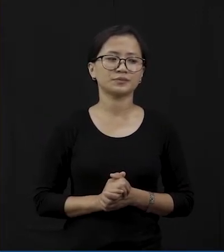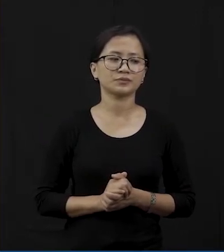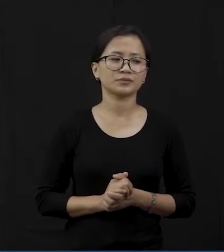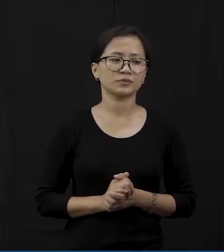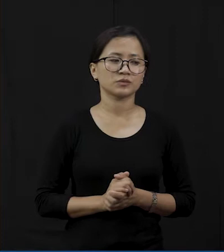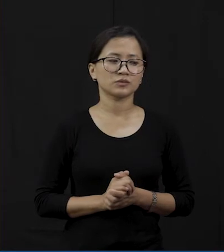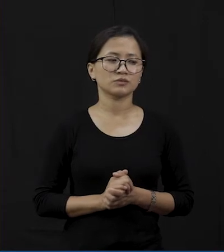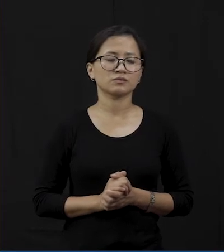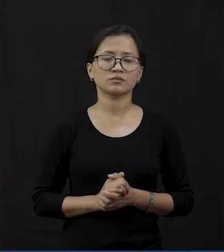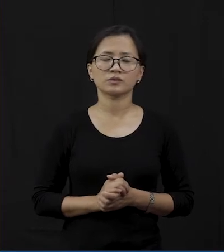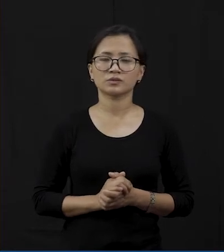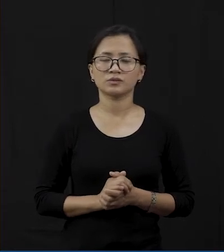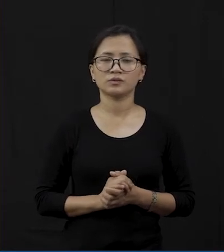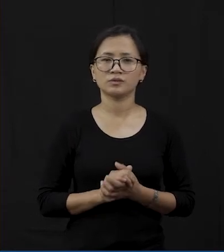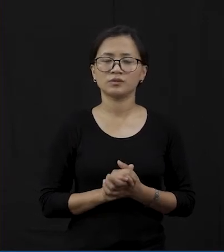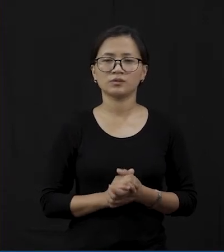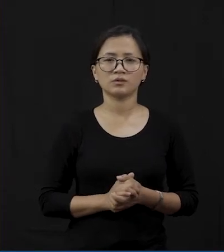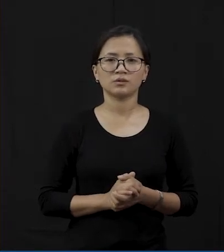Okay. Next question.